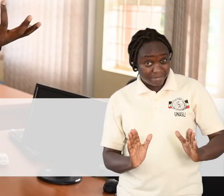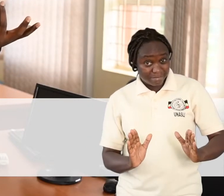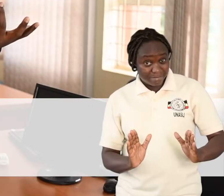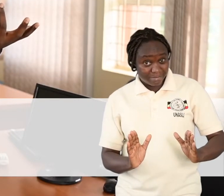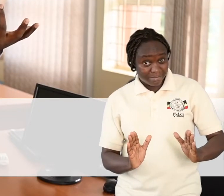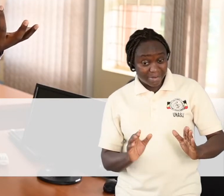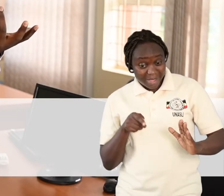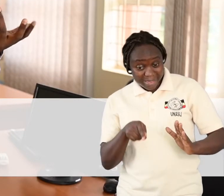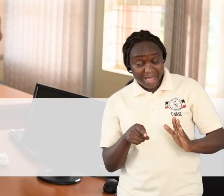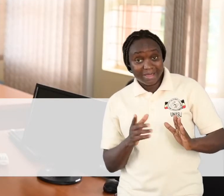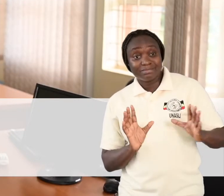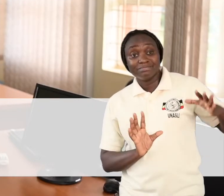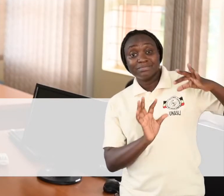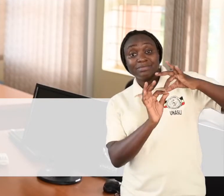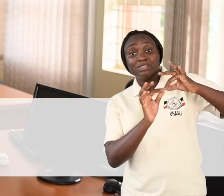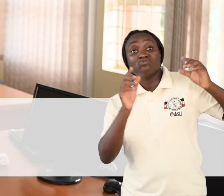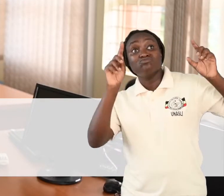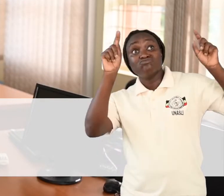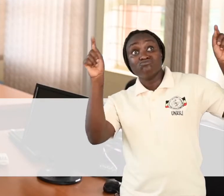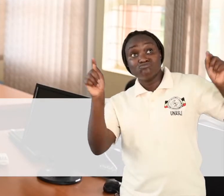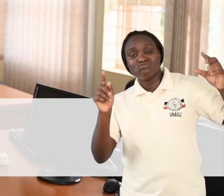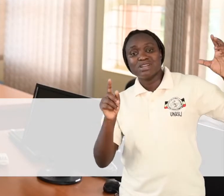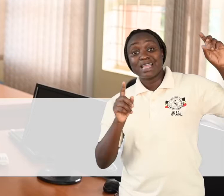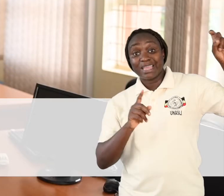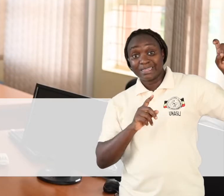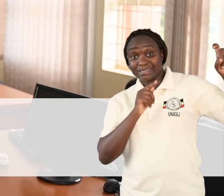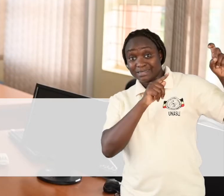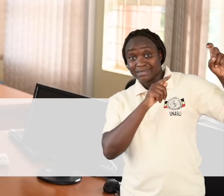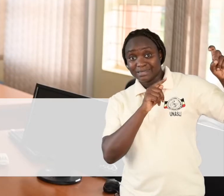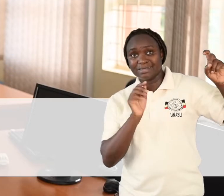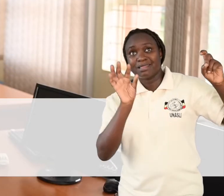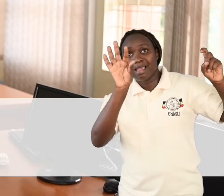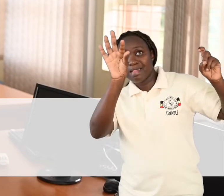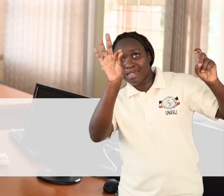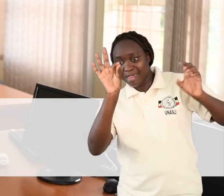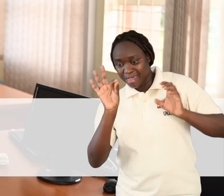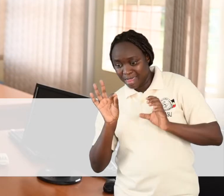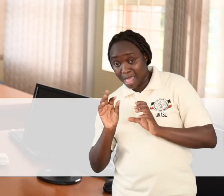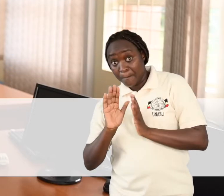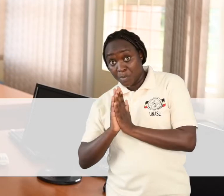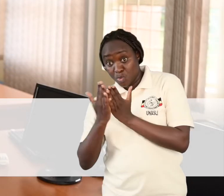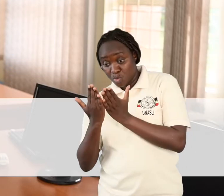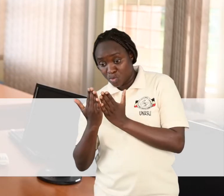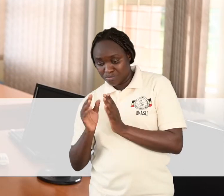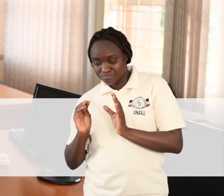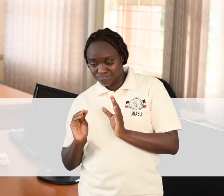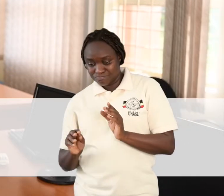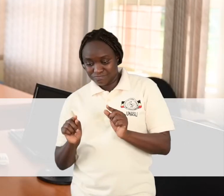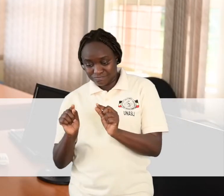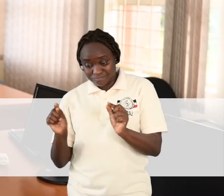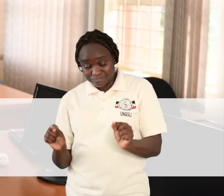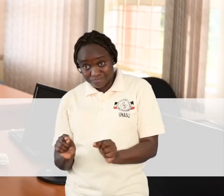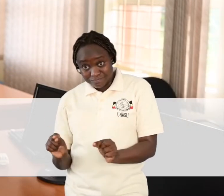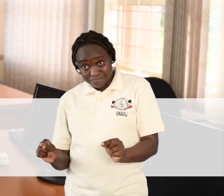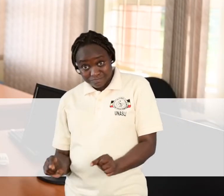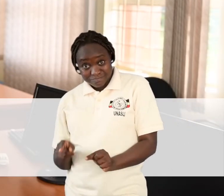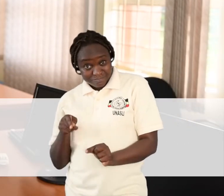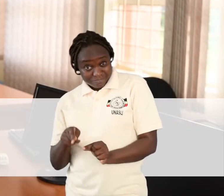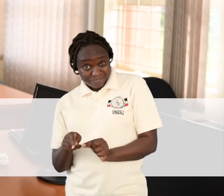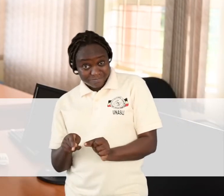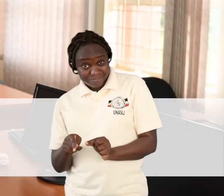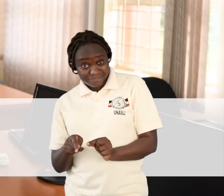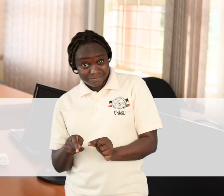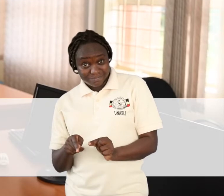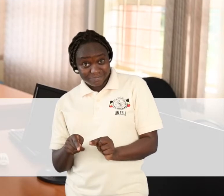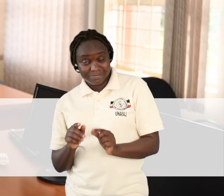X. We then have the book as a subset of set X